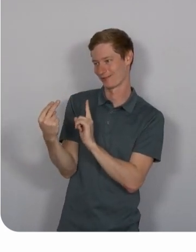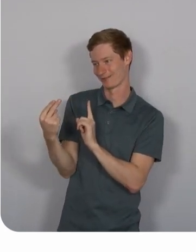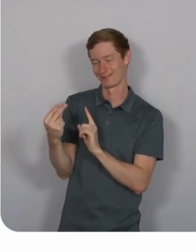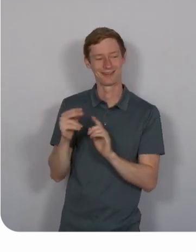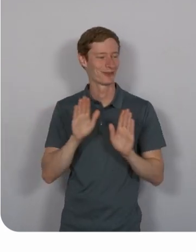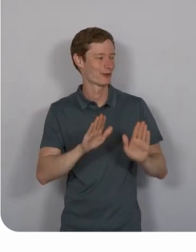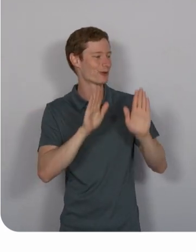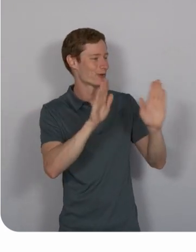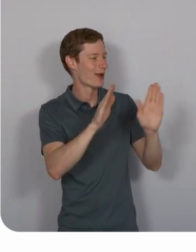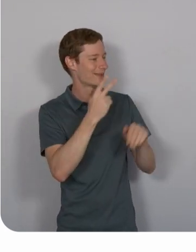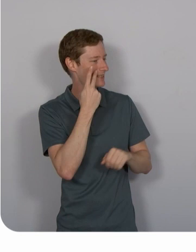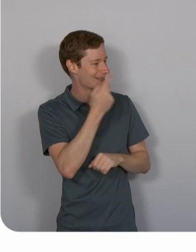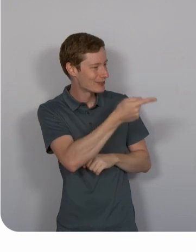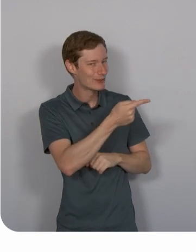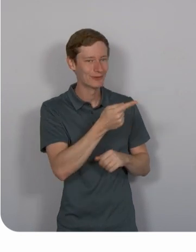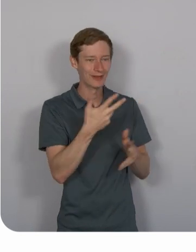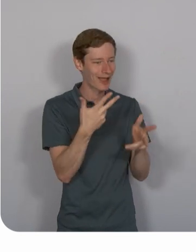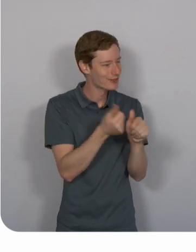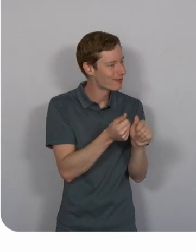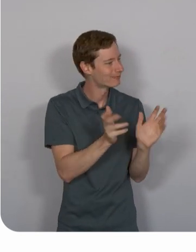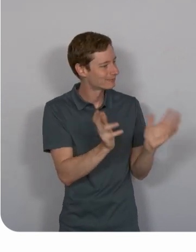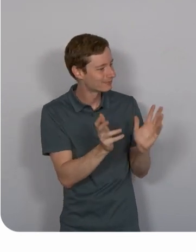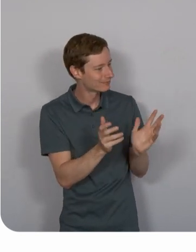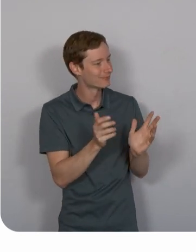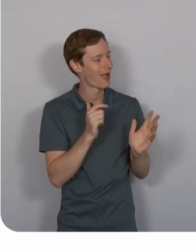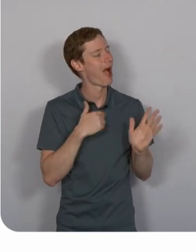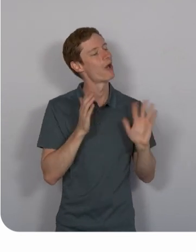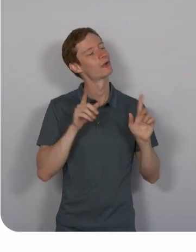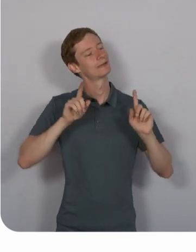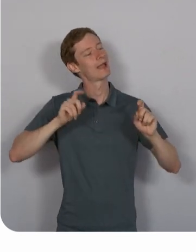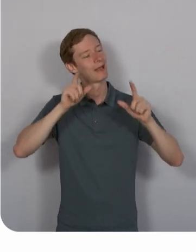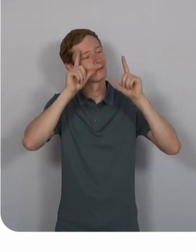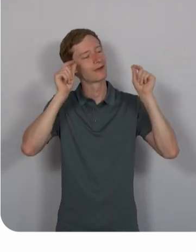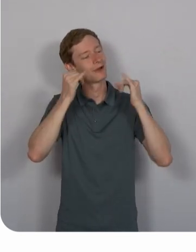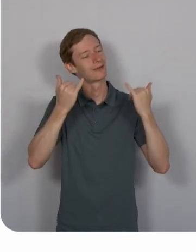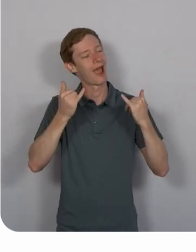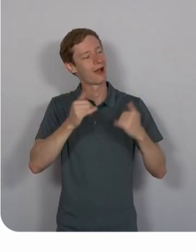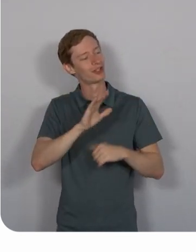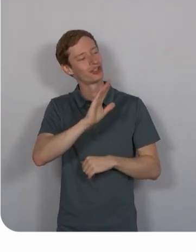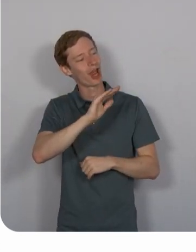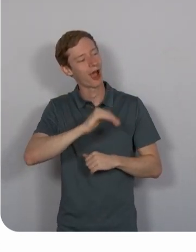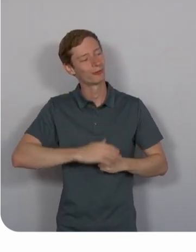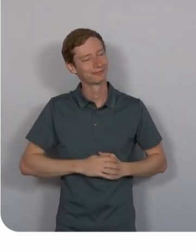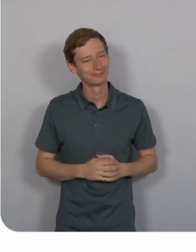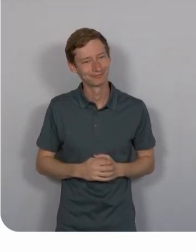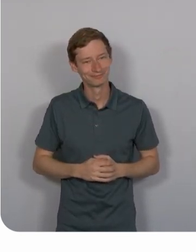was great to catch up, and I'm going to take this for a test drive now. Ciao.